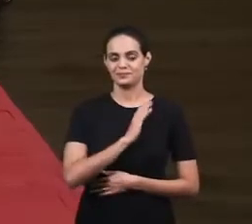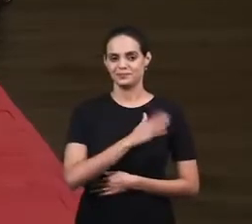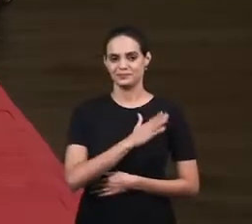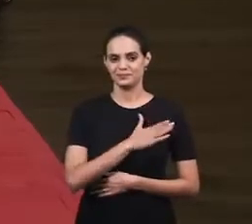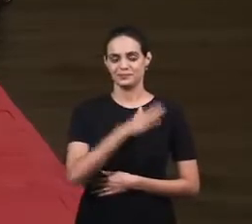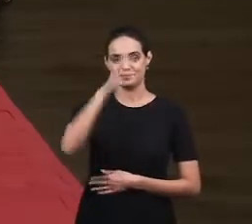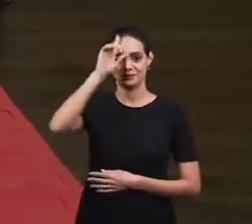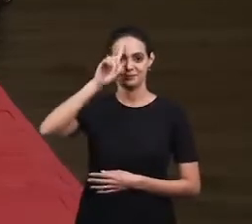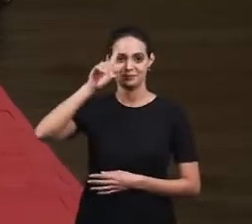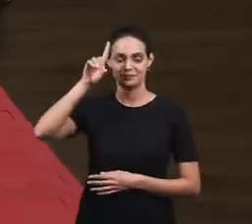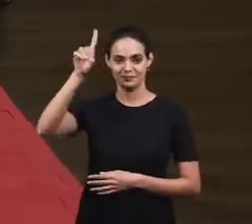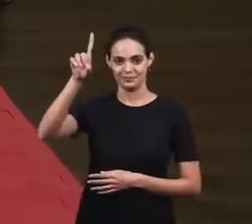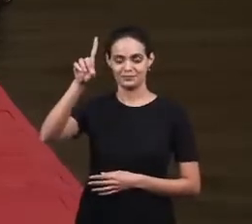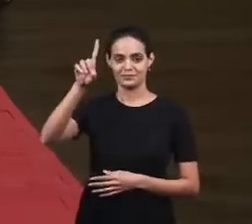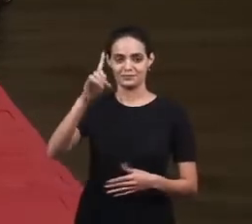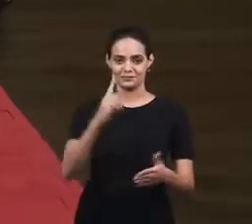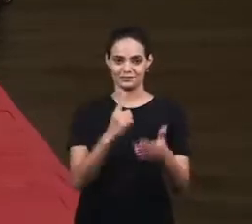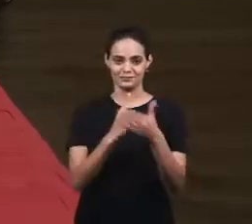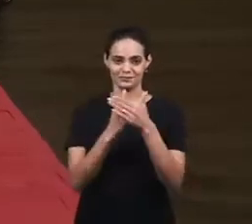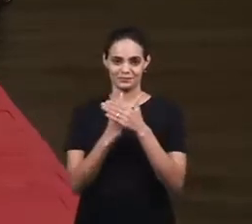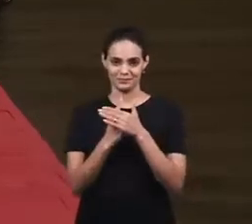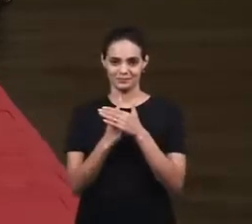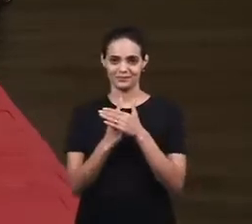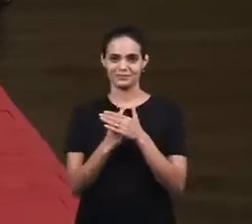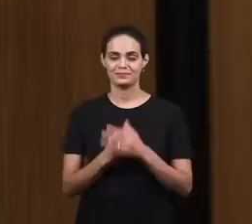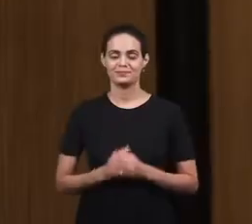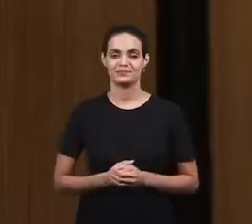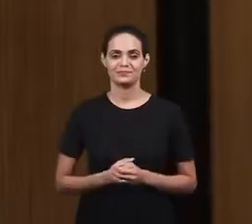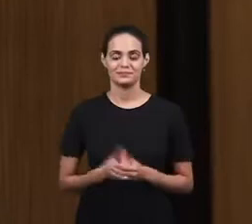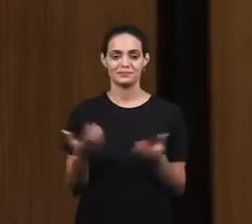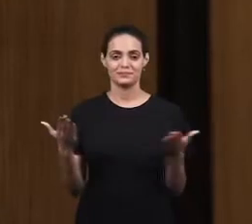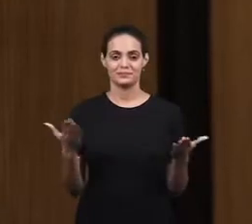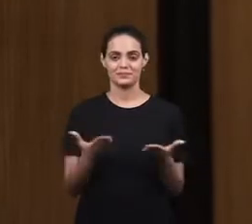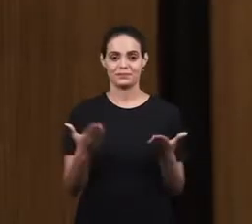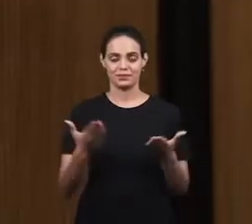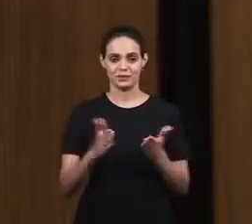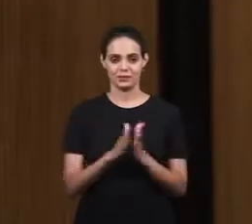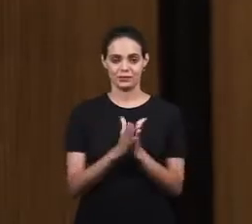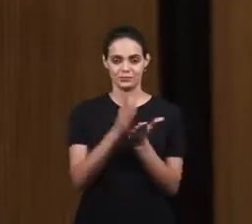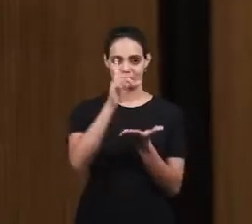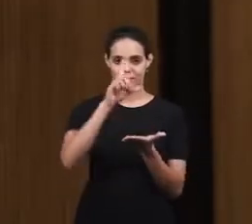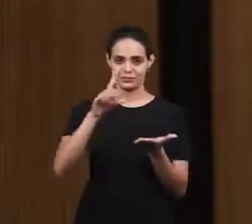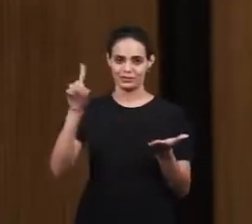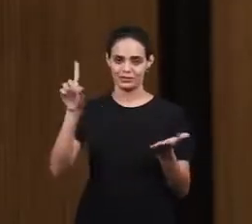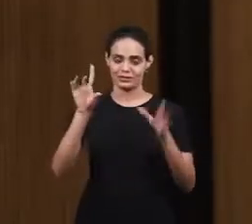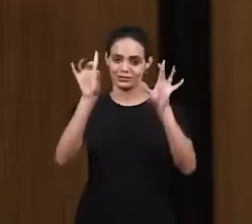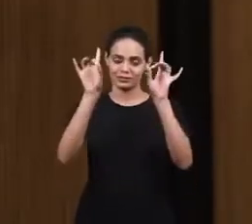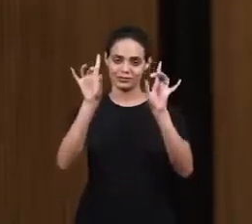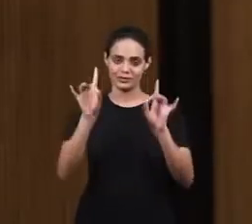trust that God will protect you. And now a word to the mothers.